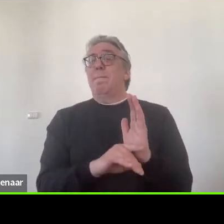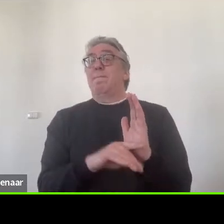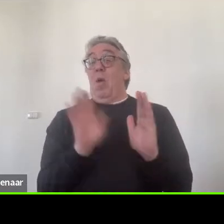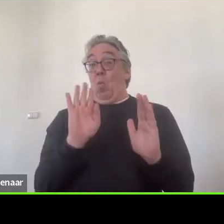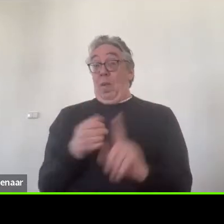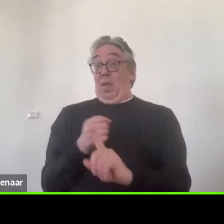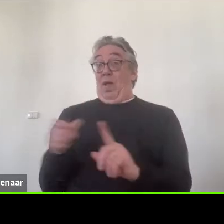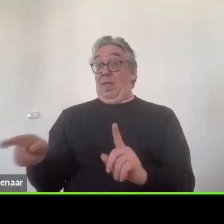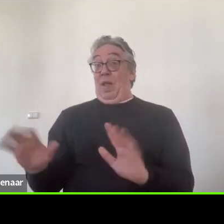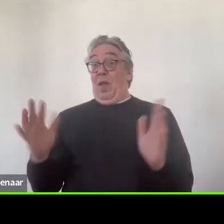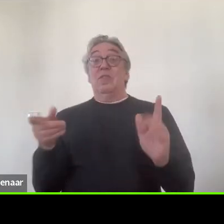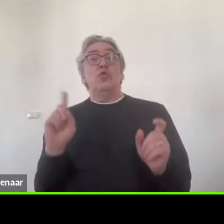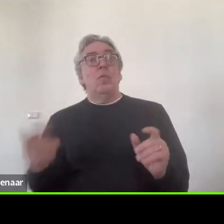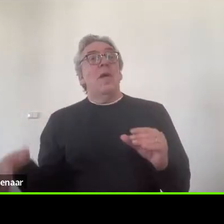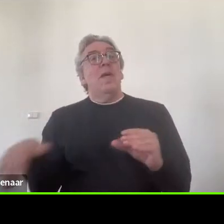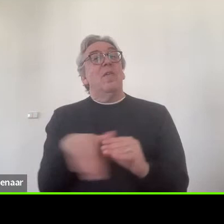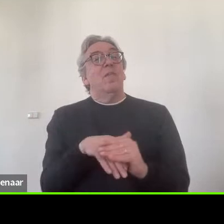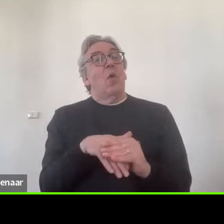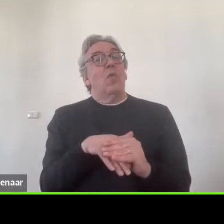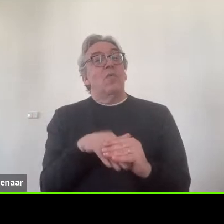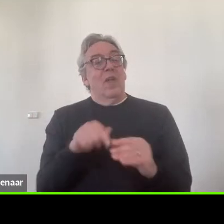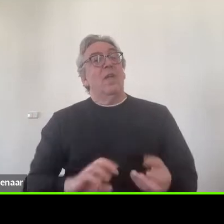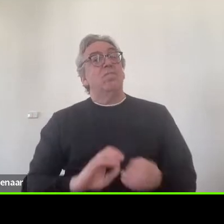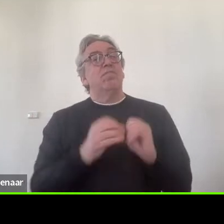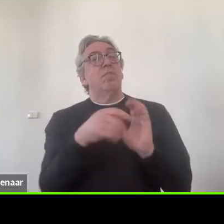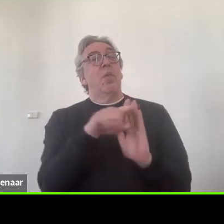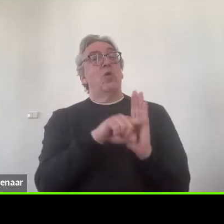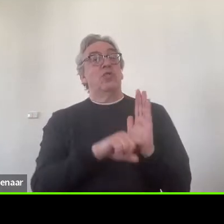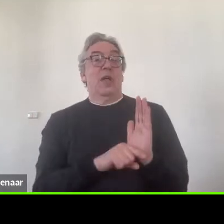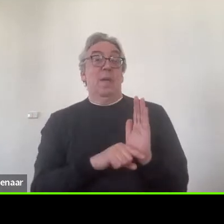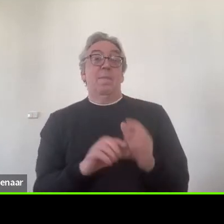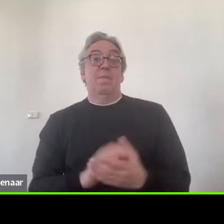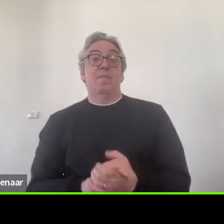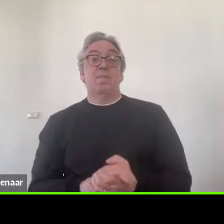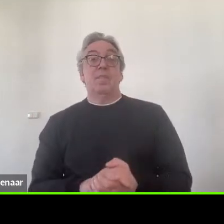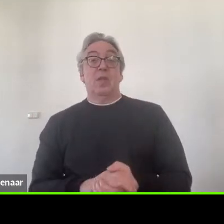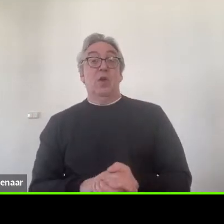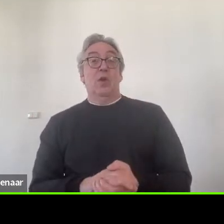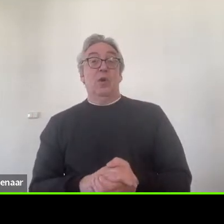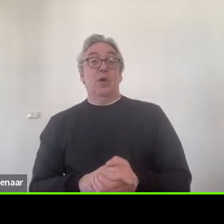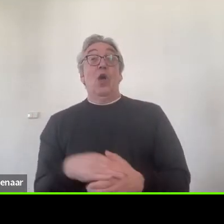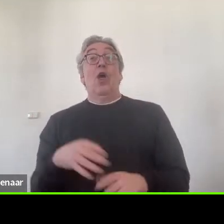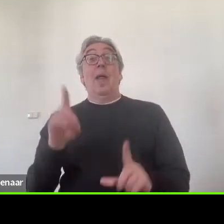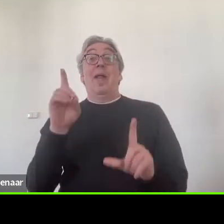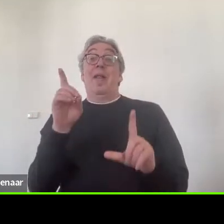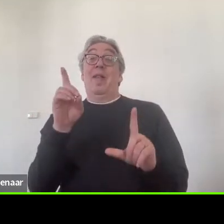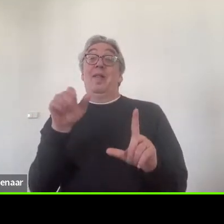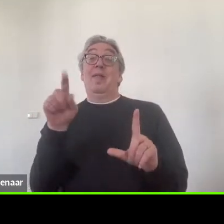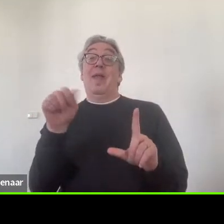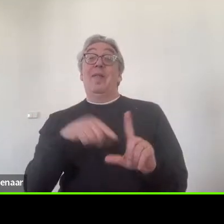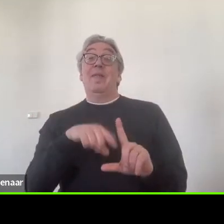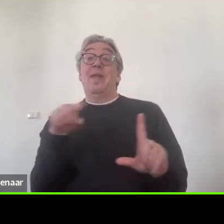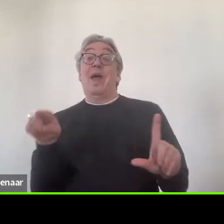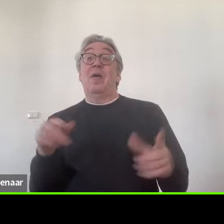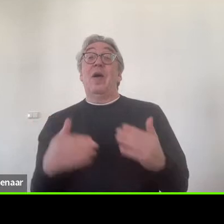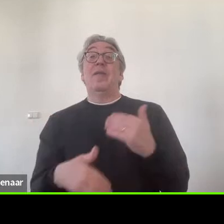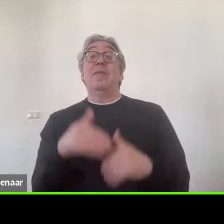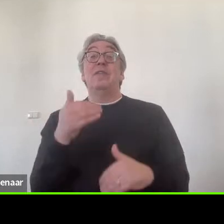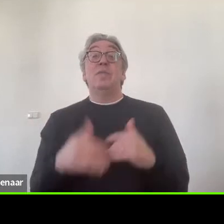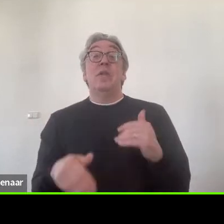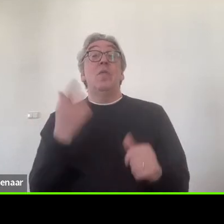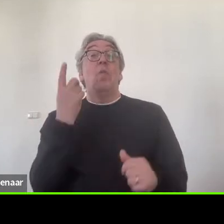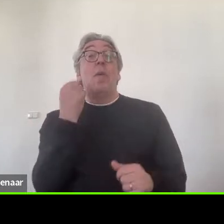lives. Furthermore, as Christine presented, there's a big gap in data available on women with disabilities in